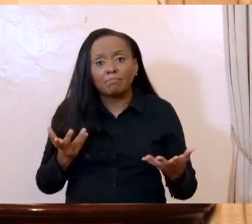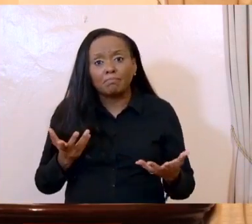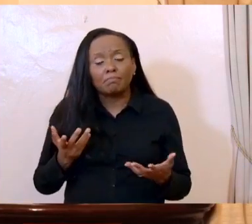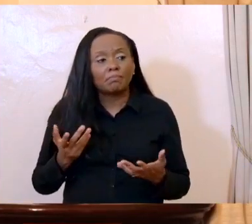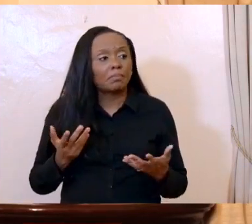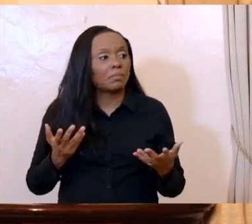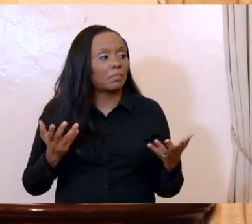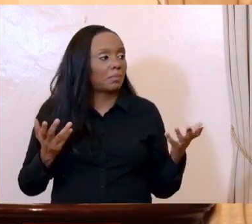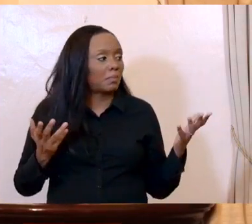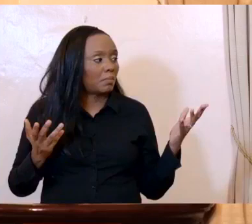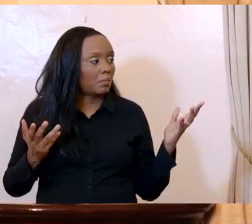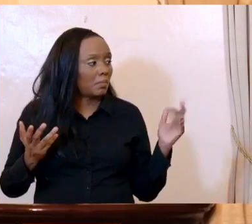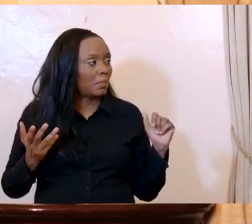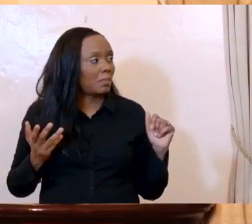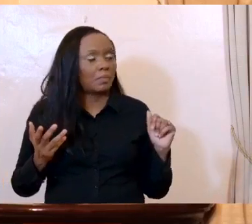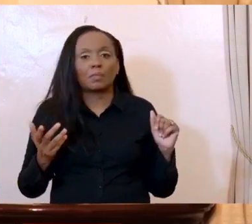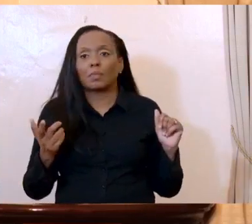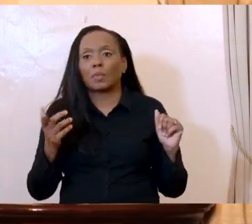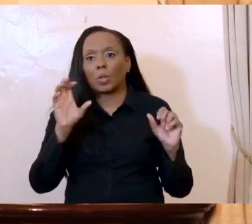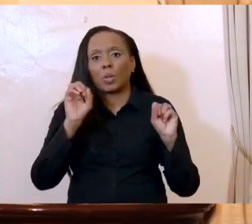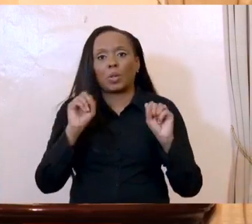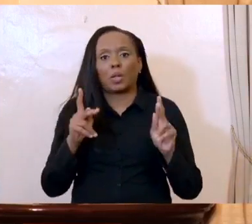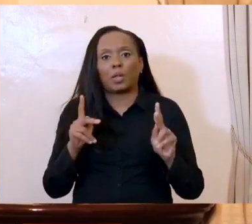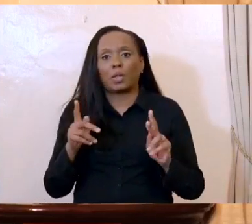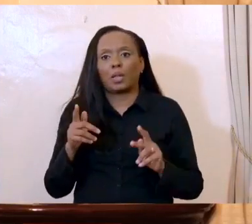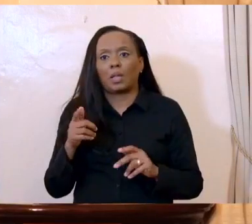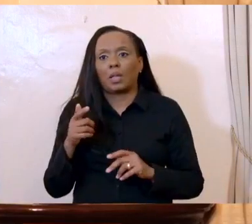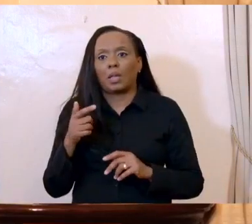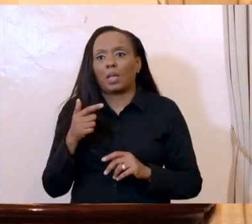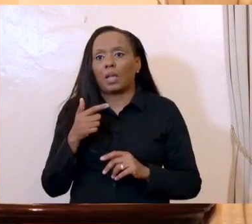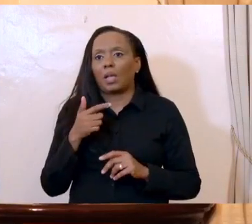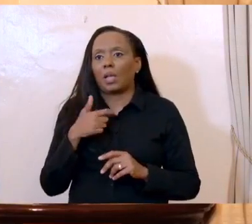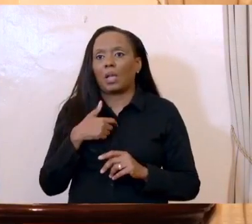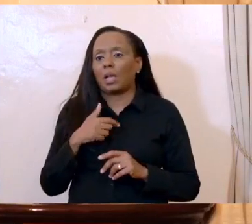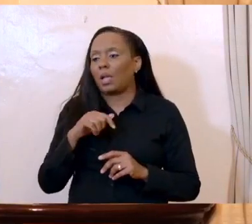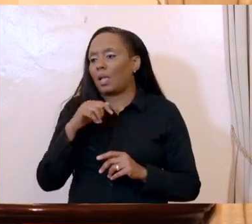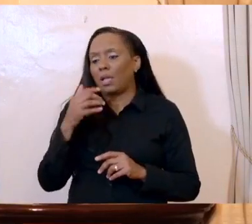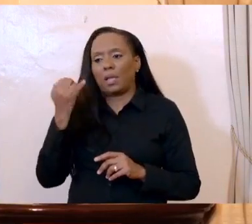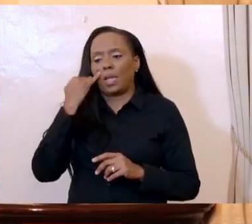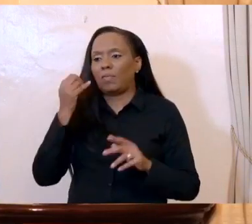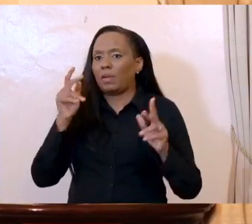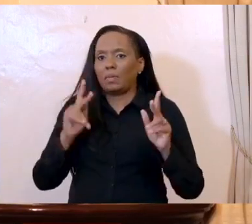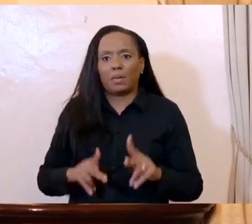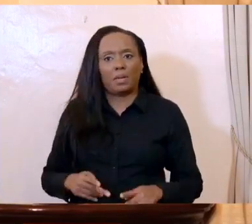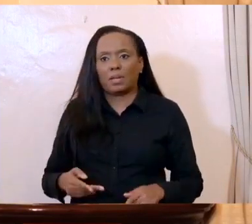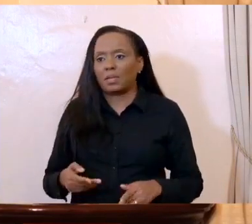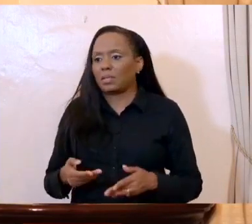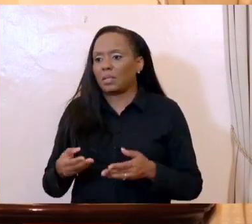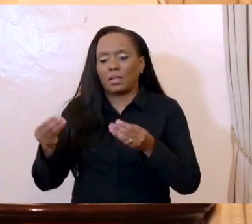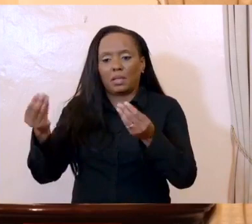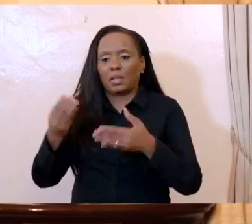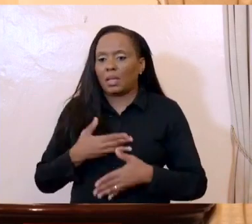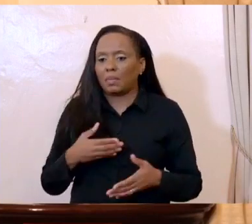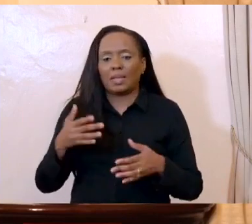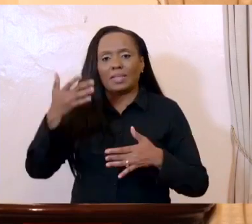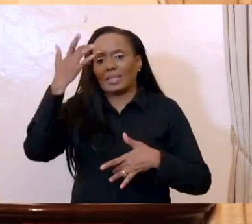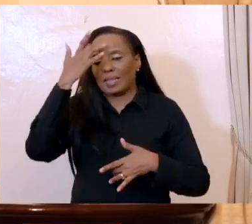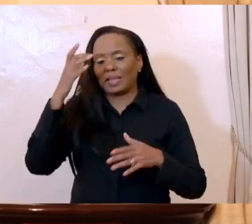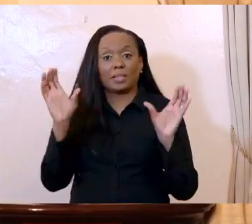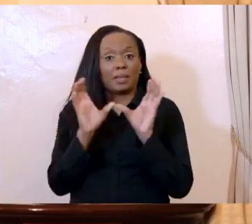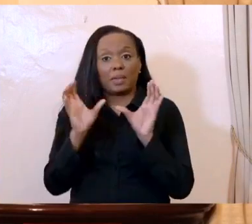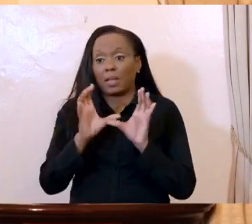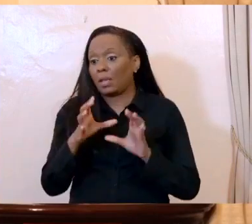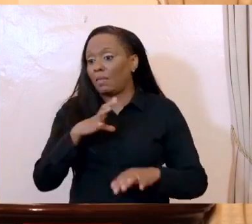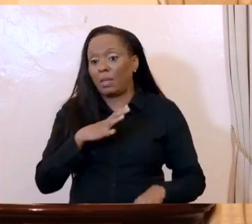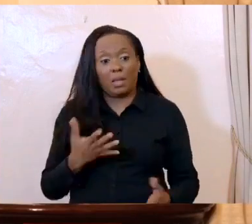Colville, let me start with the last thing first. I don't look behind a doctor's signature. I believe that a sick certificate is exactly